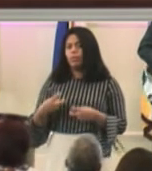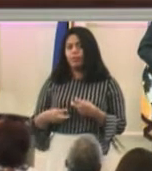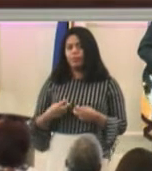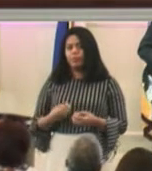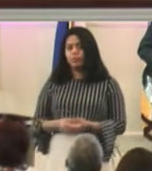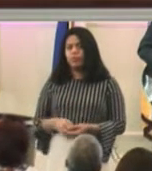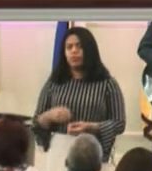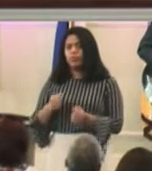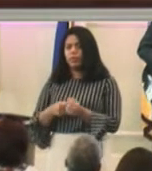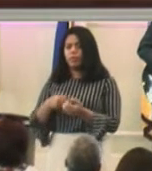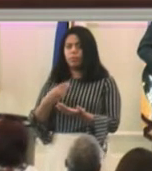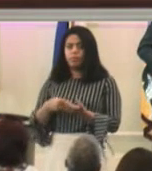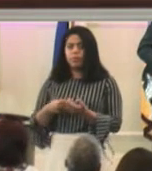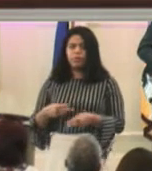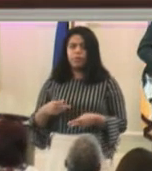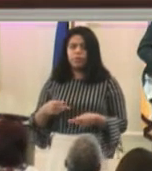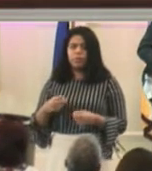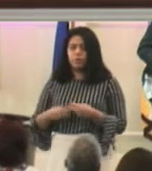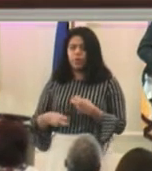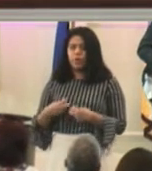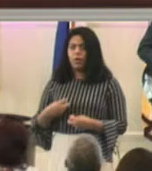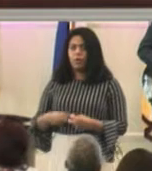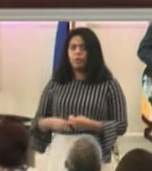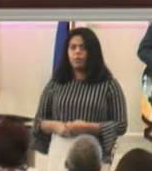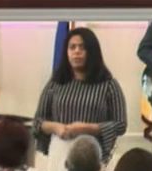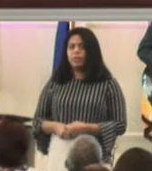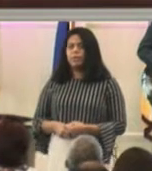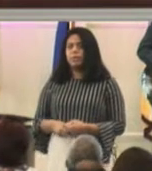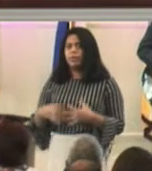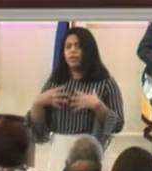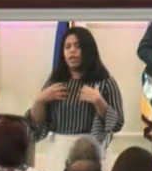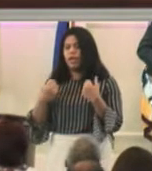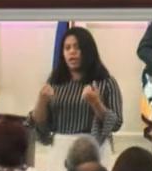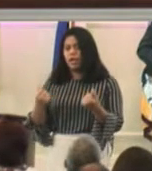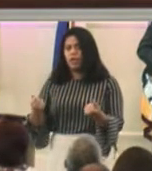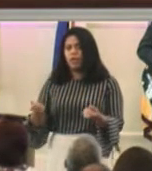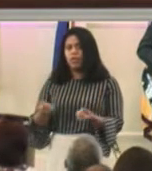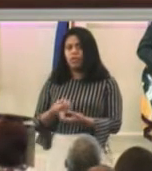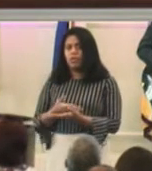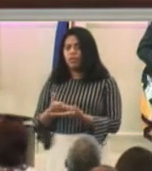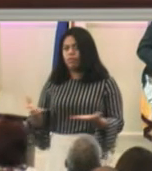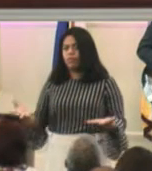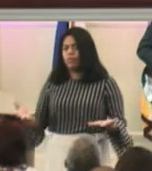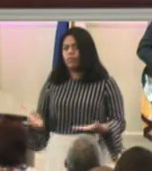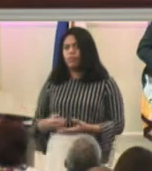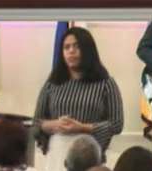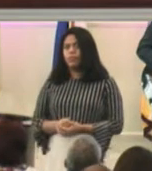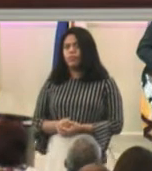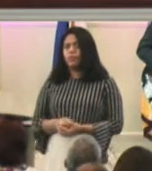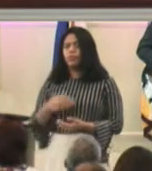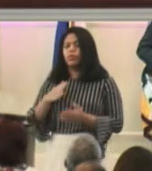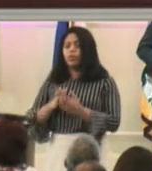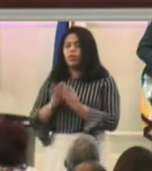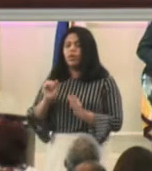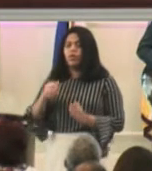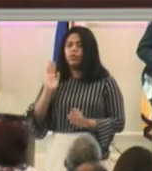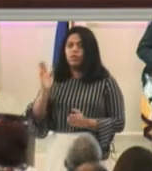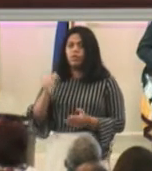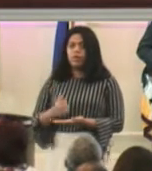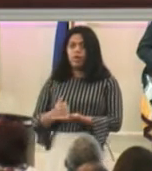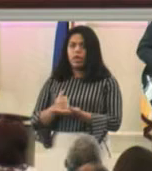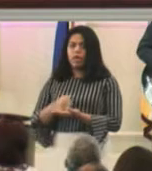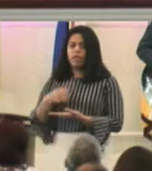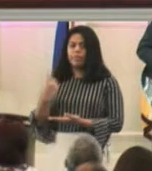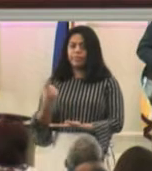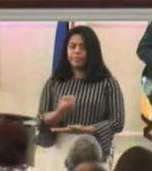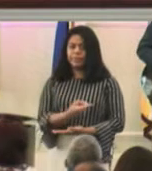it could be for discouragement, it could be for children. Whatever it is, Lord, we just pray that you help us. I'm going to pause a little bit